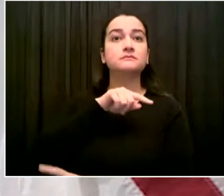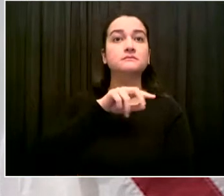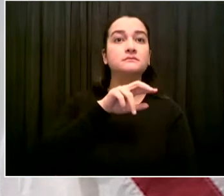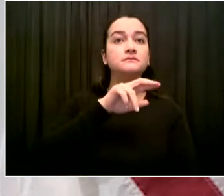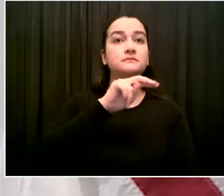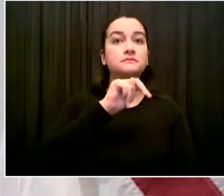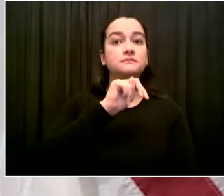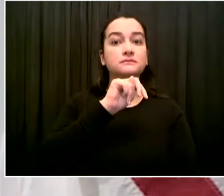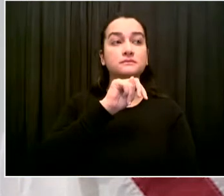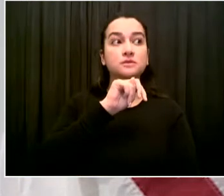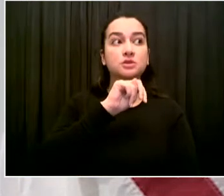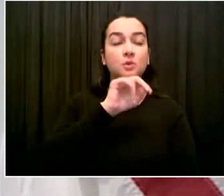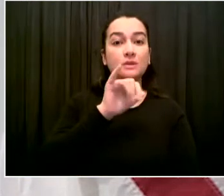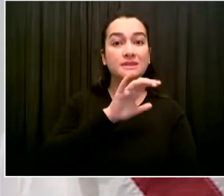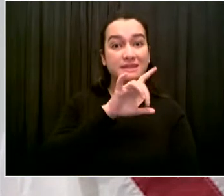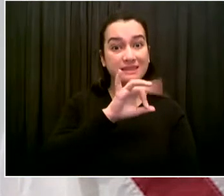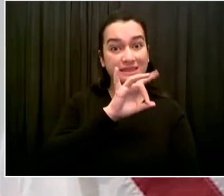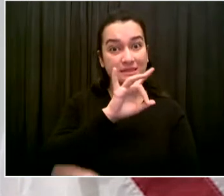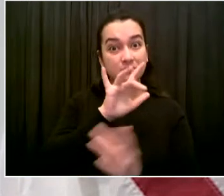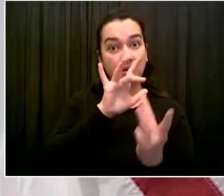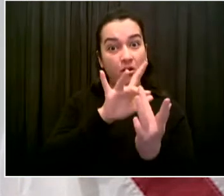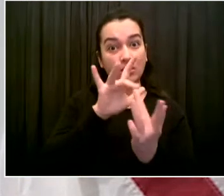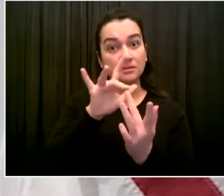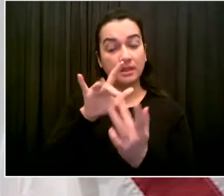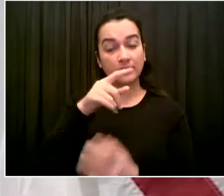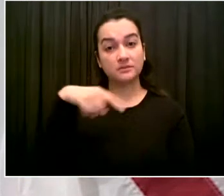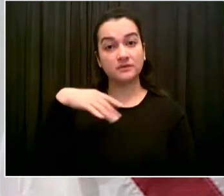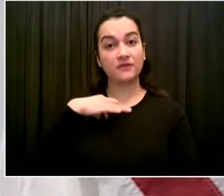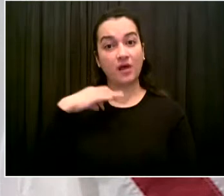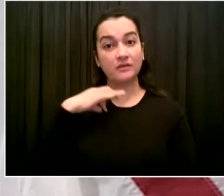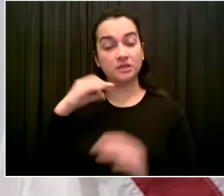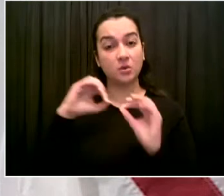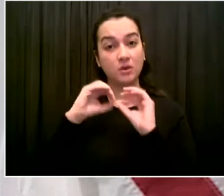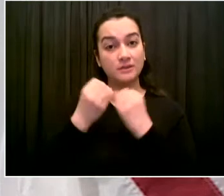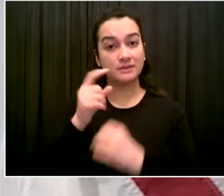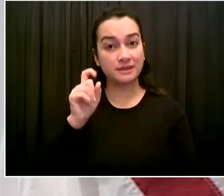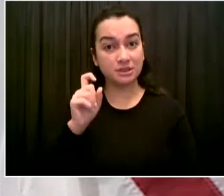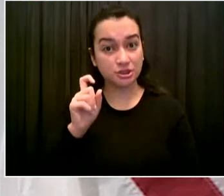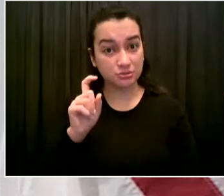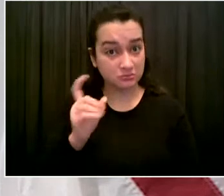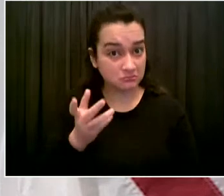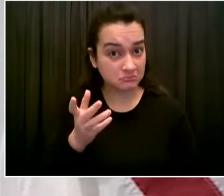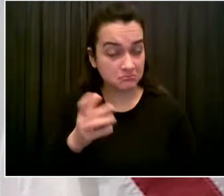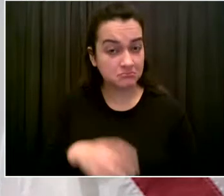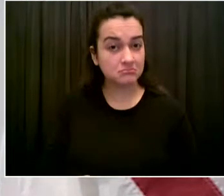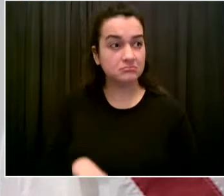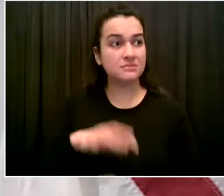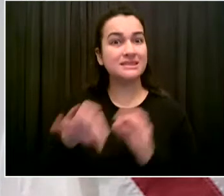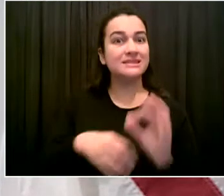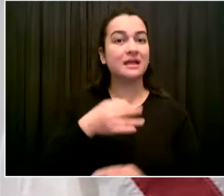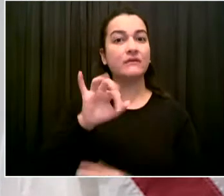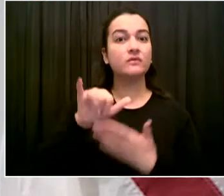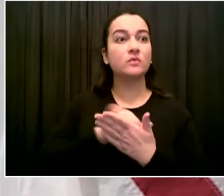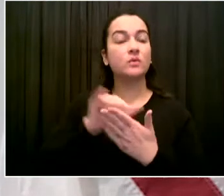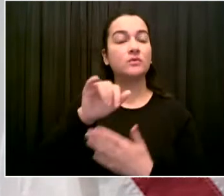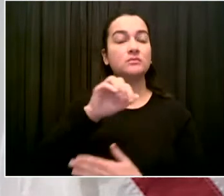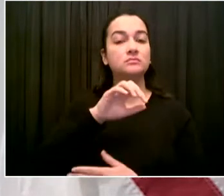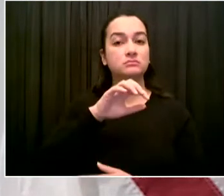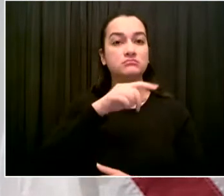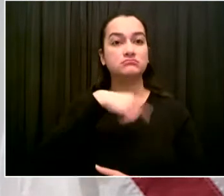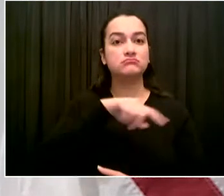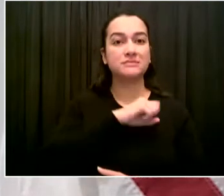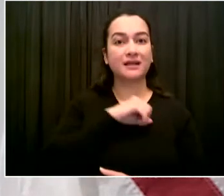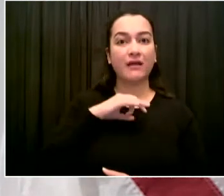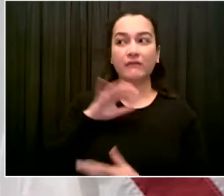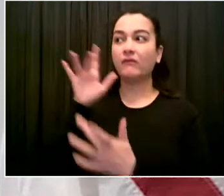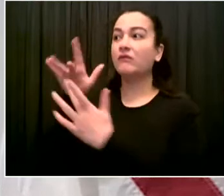to a website? Is there any work being done with the city and some of these volunteer groups?